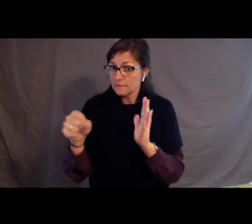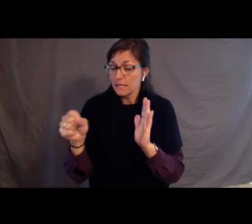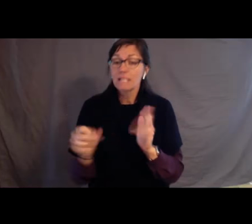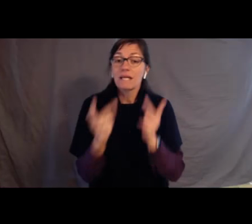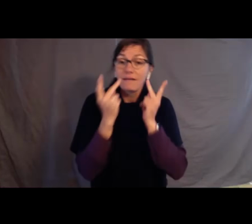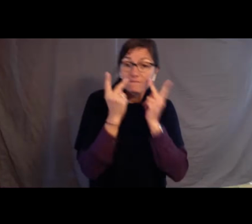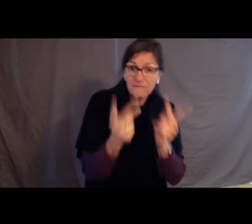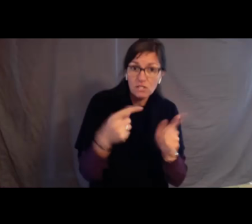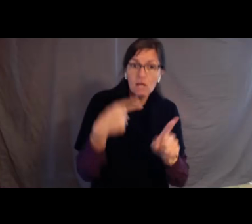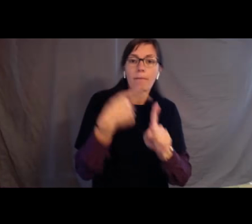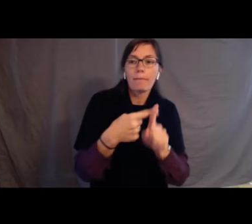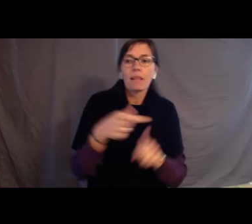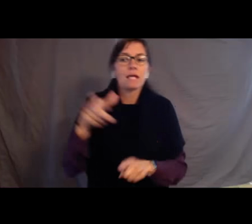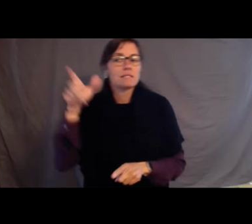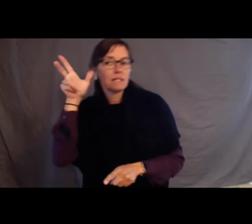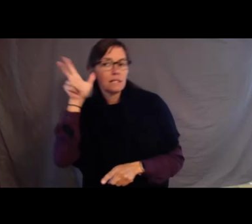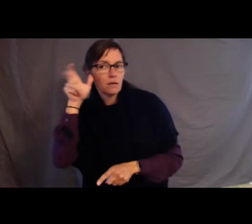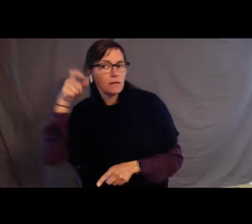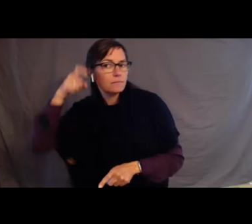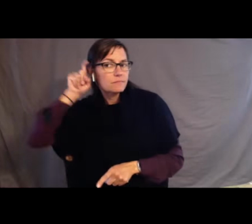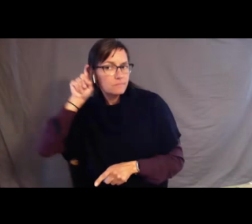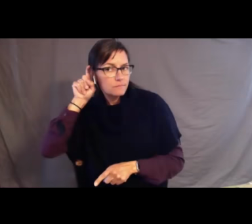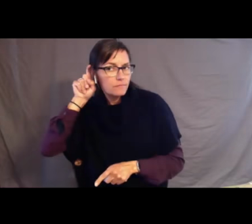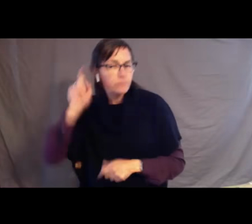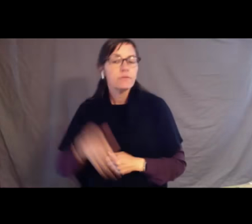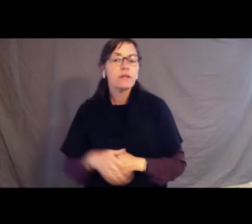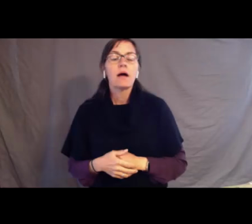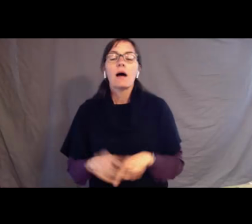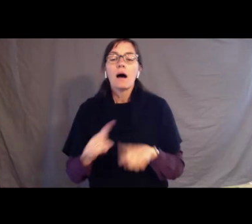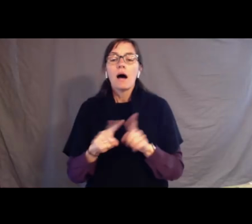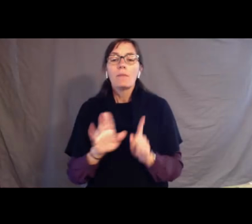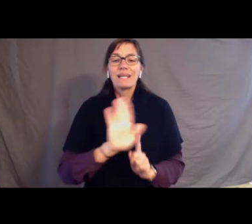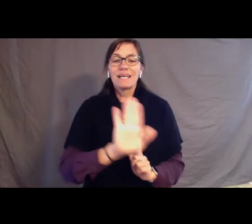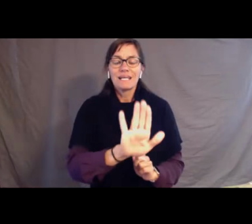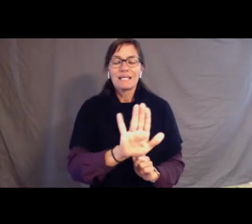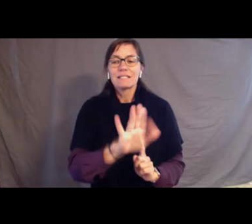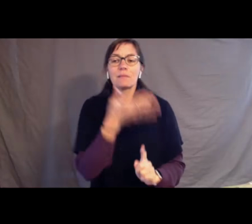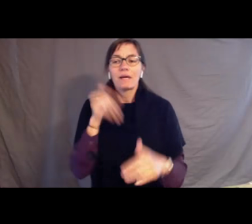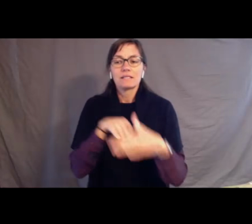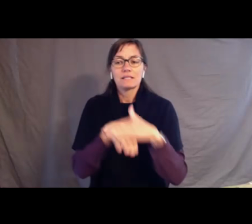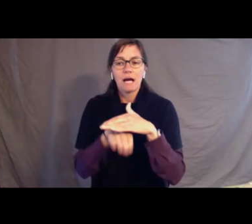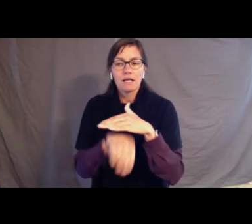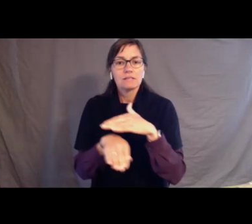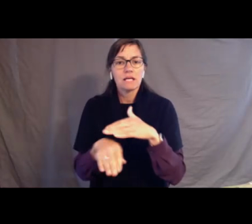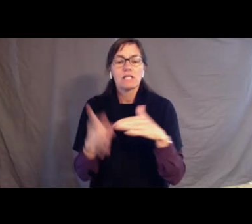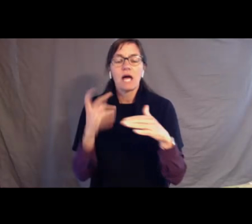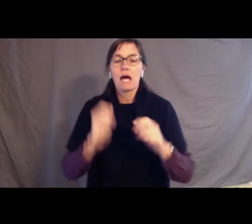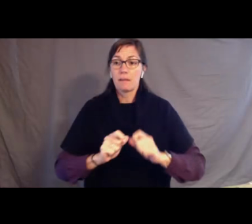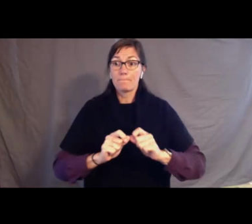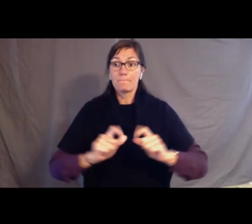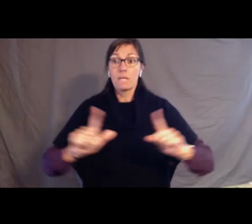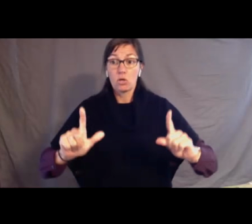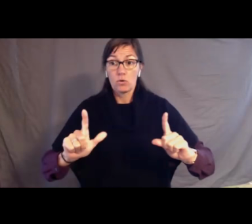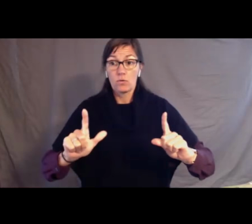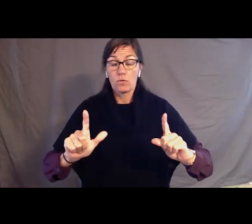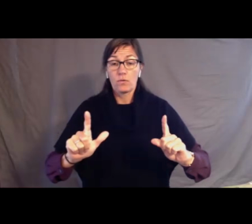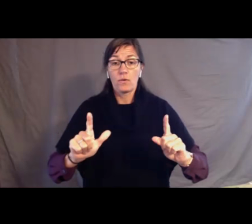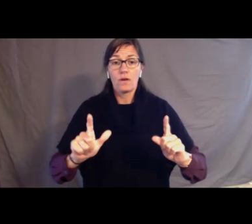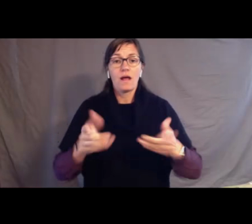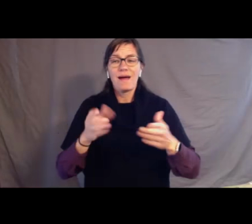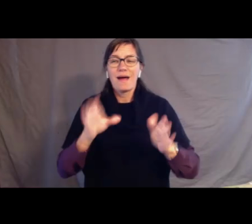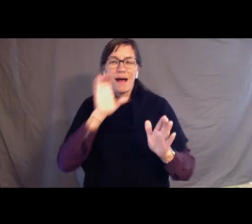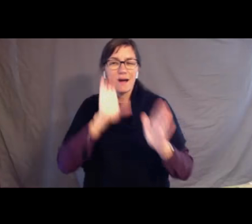his hearing. But what's really supported his engagement here are the enlarged items so that he can access the